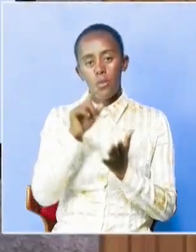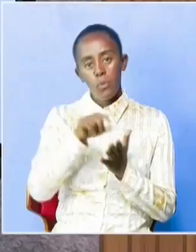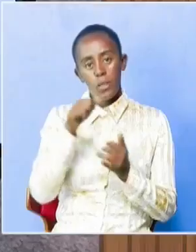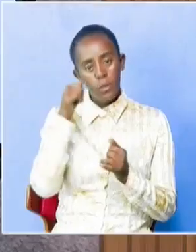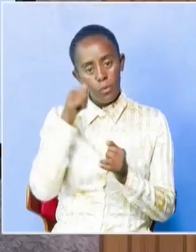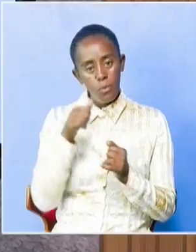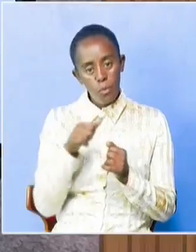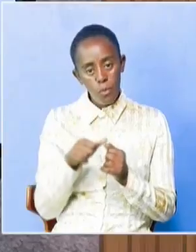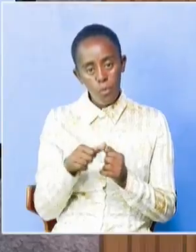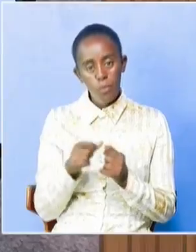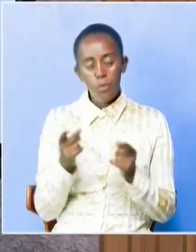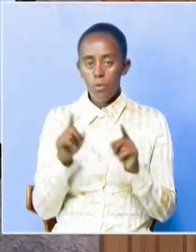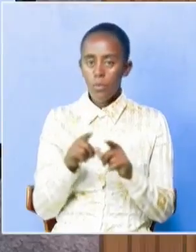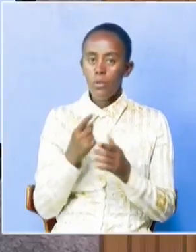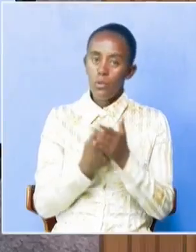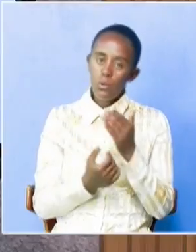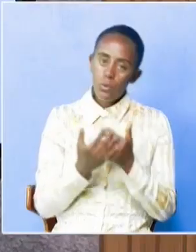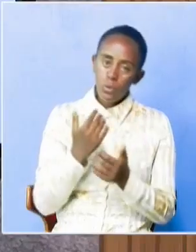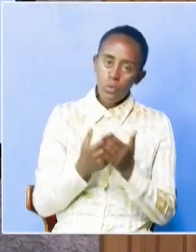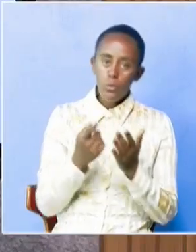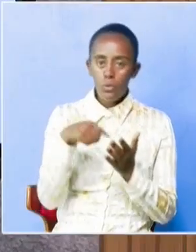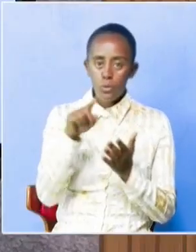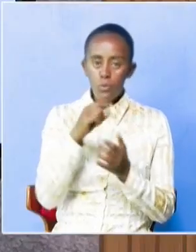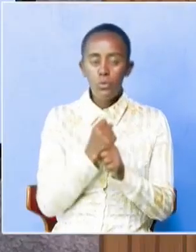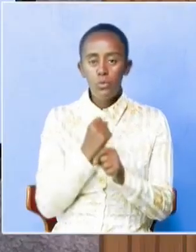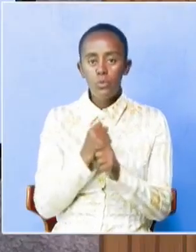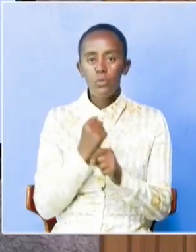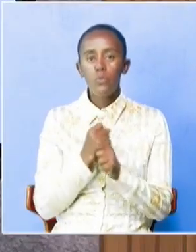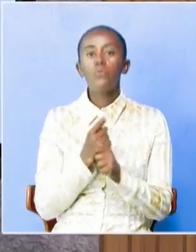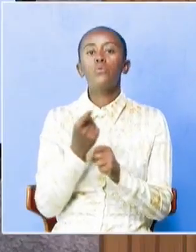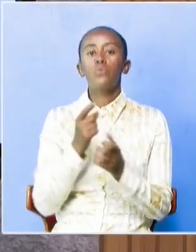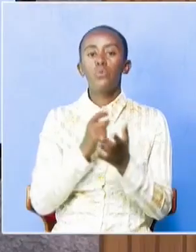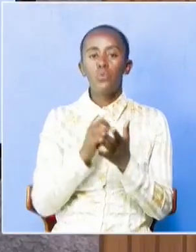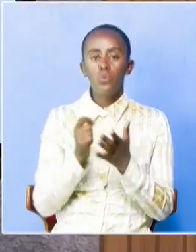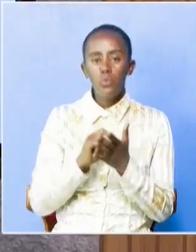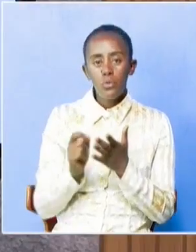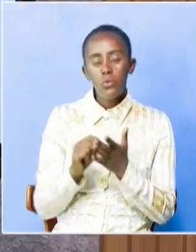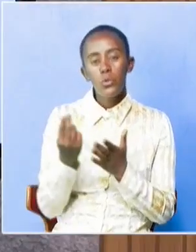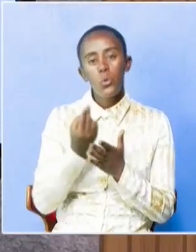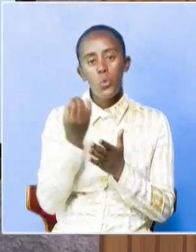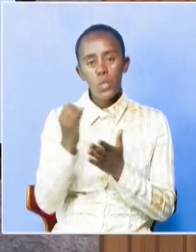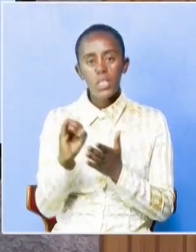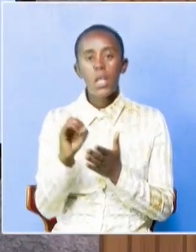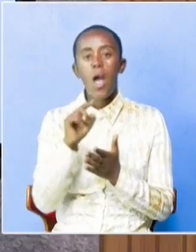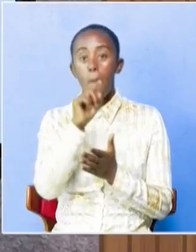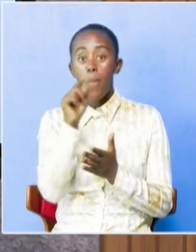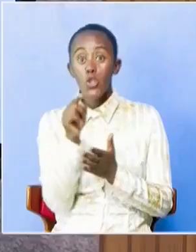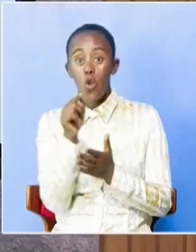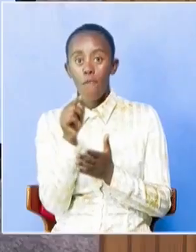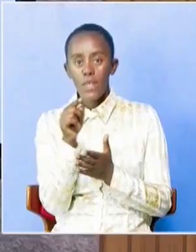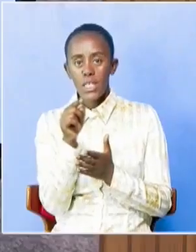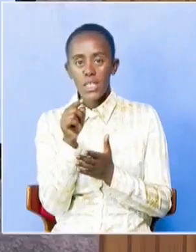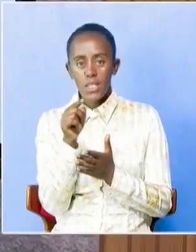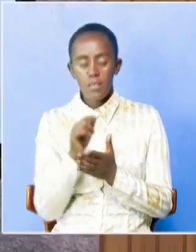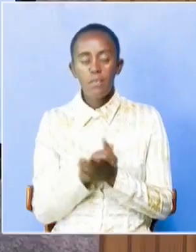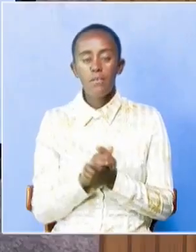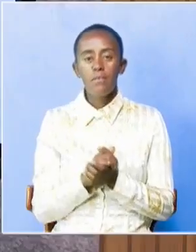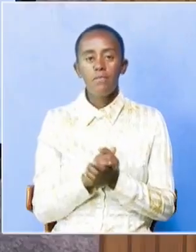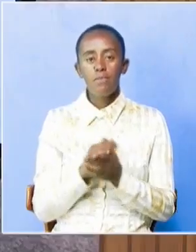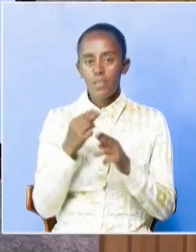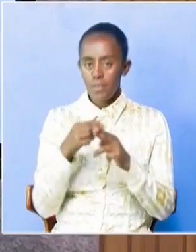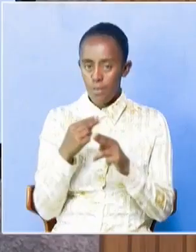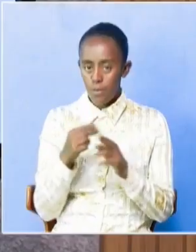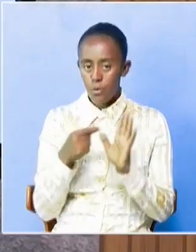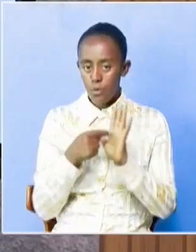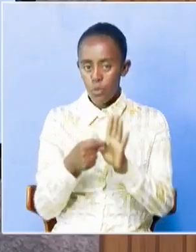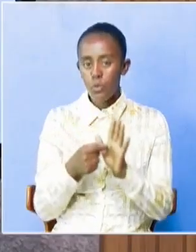remember when you are doing apostrophes or when you are using apostrophes with nouns to